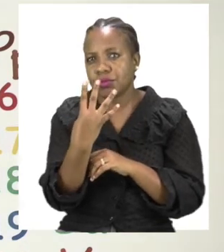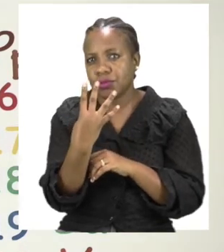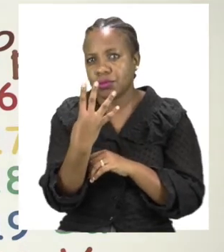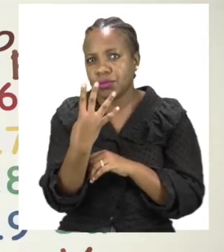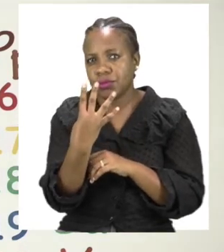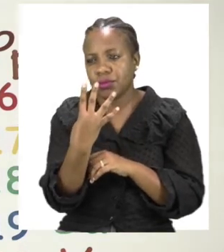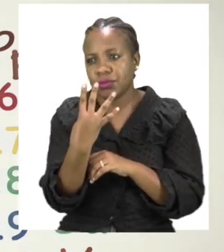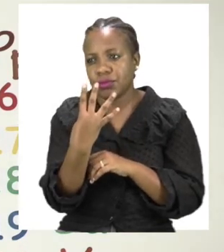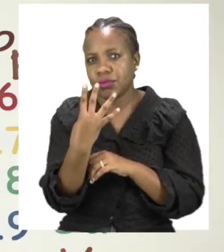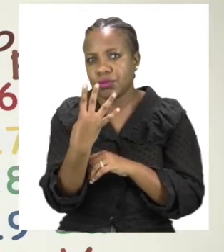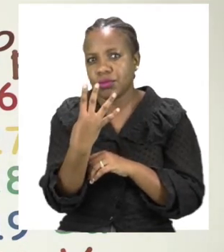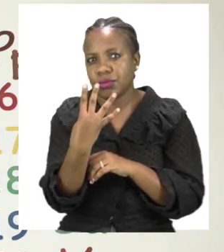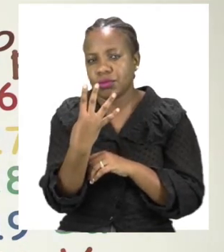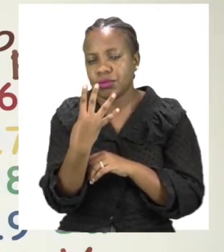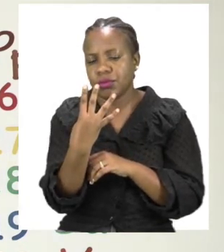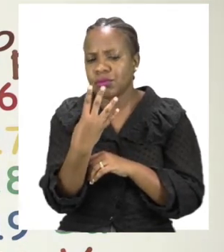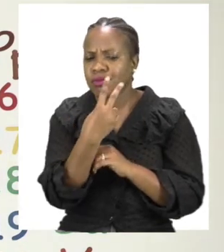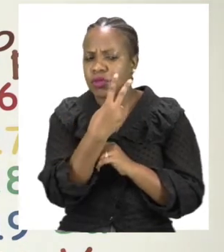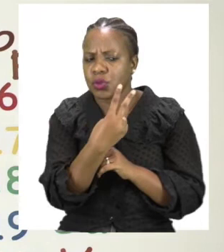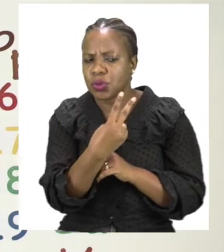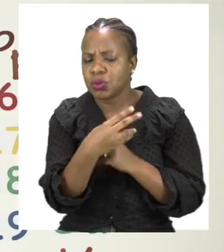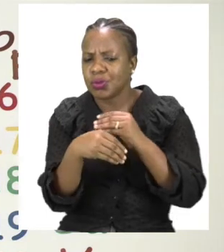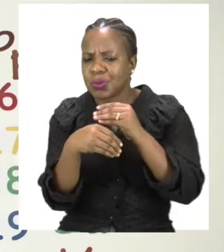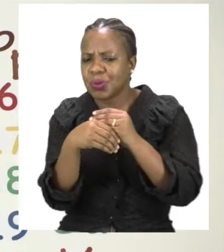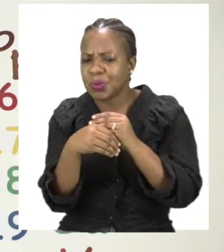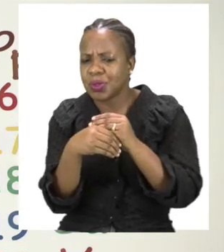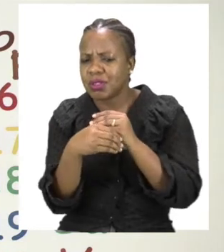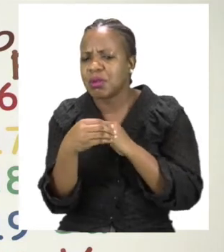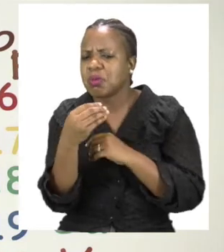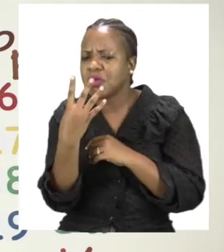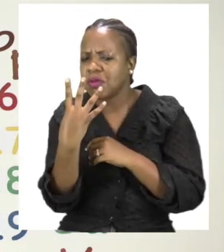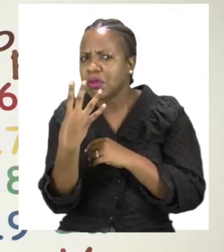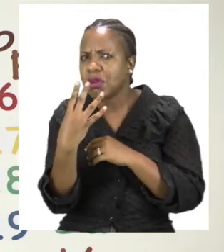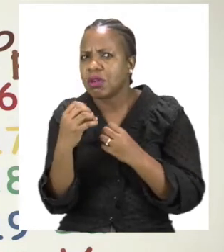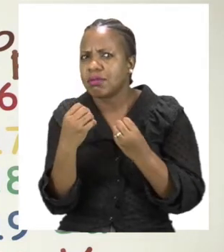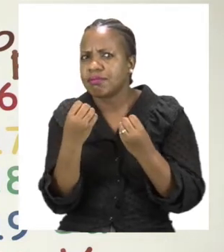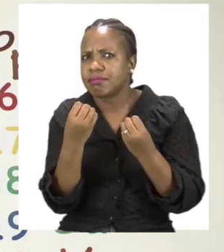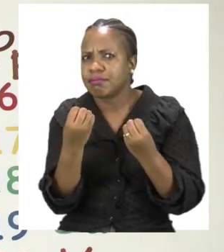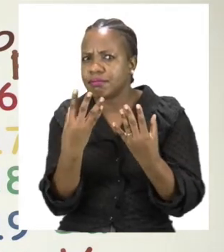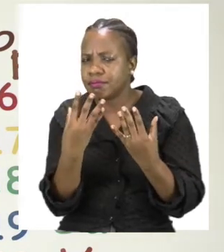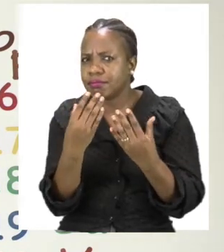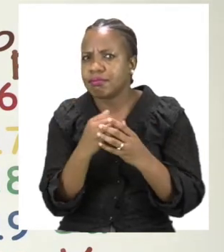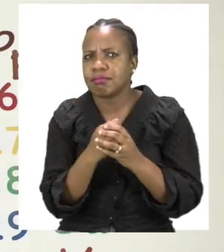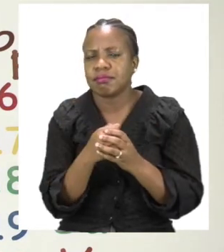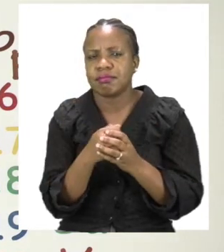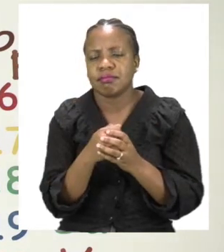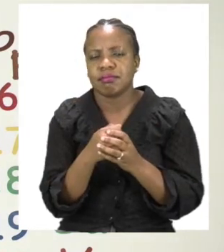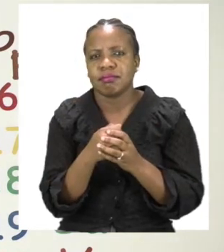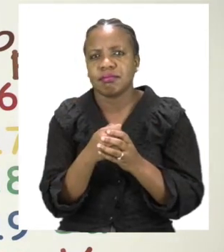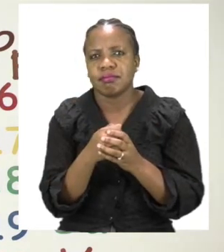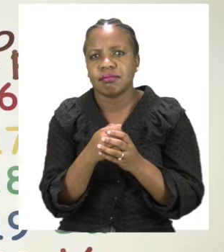4. And what is 2 plus 4, my dear children? We already know it. The